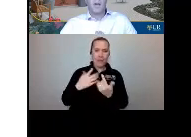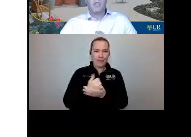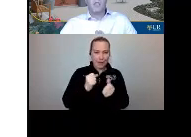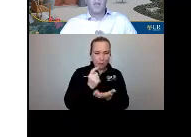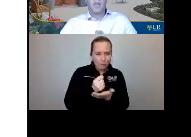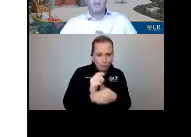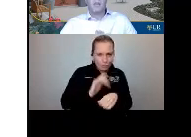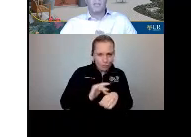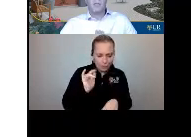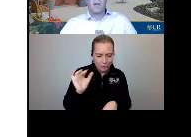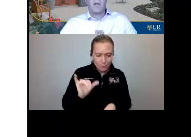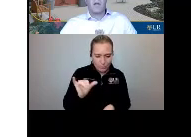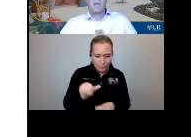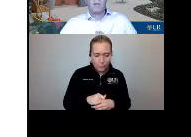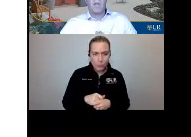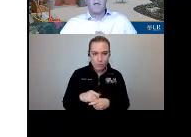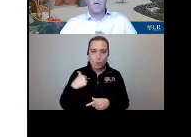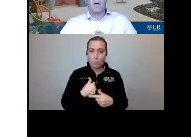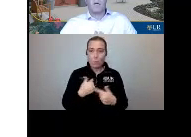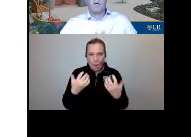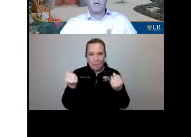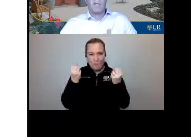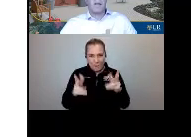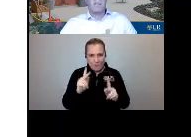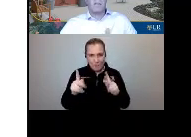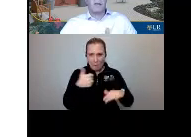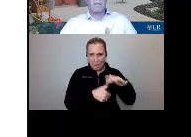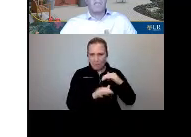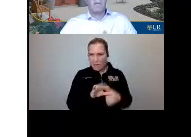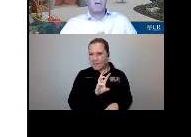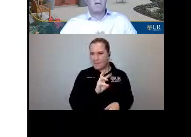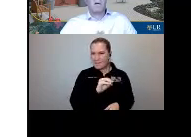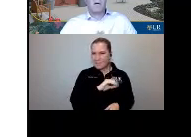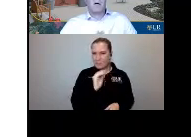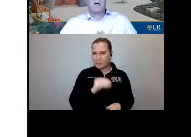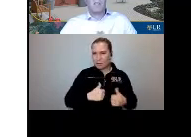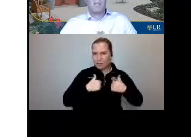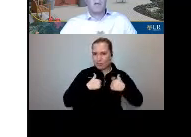many patients in that 60% survival rate that we can possibly get.